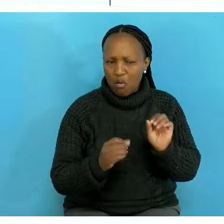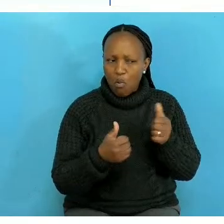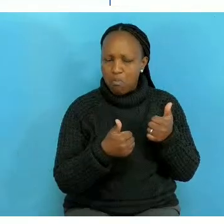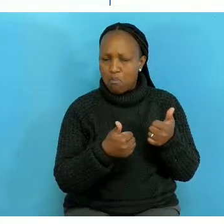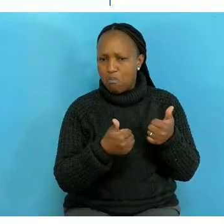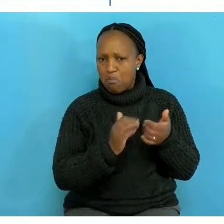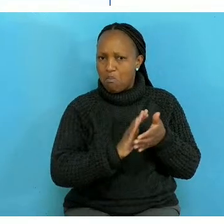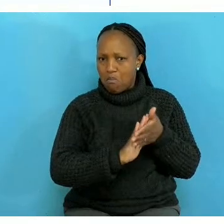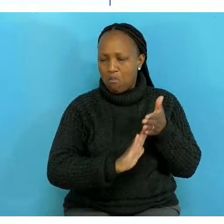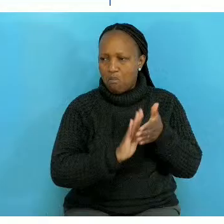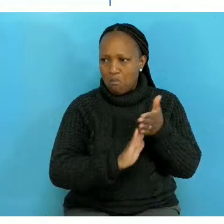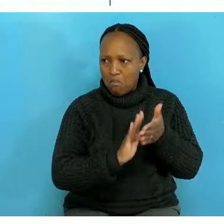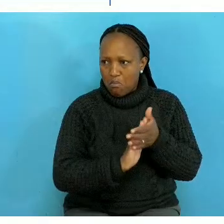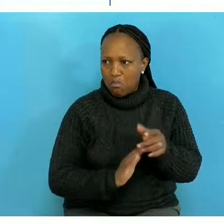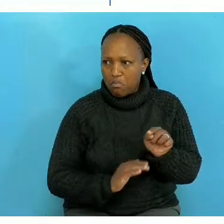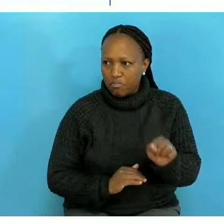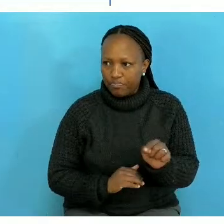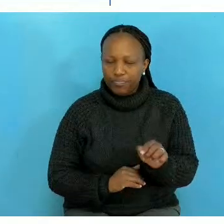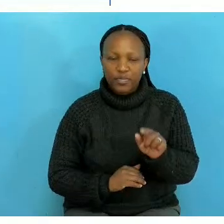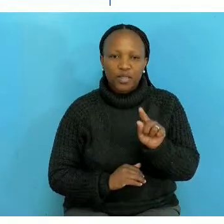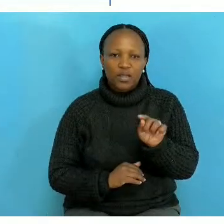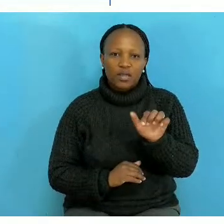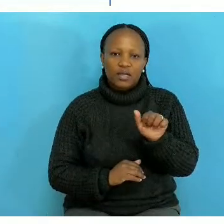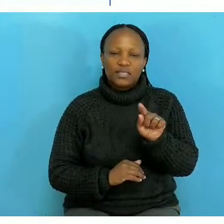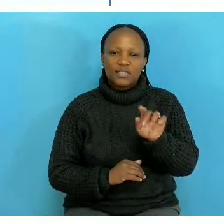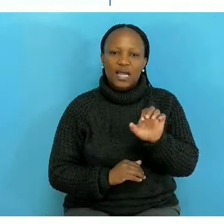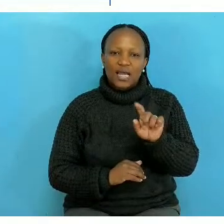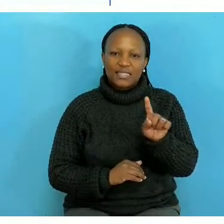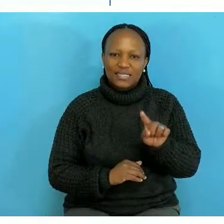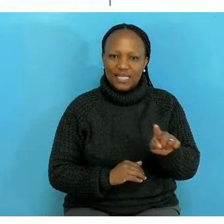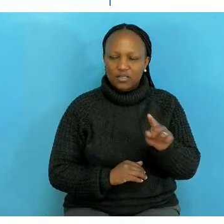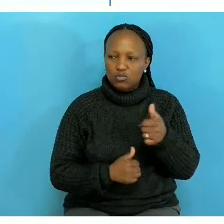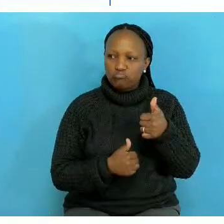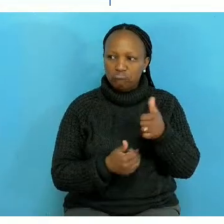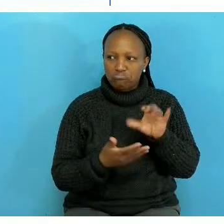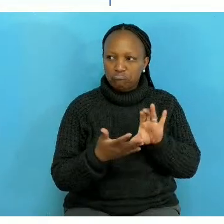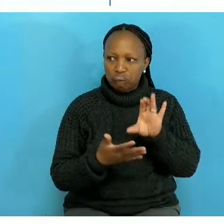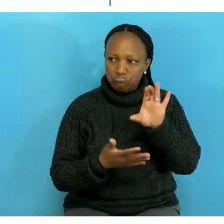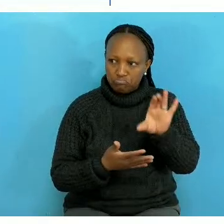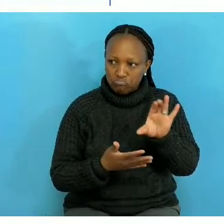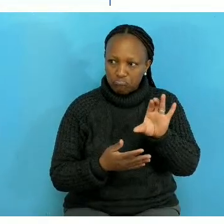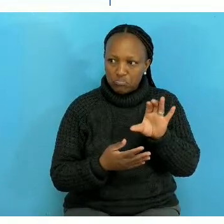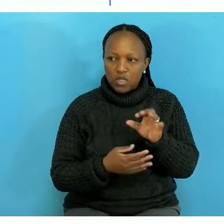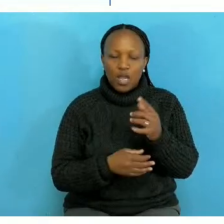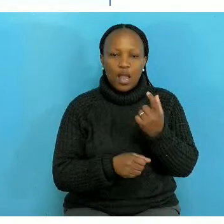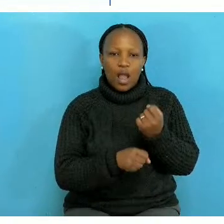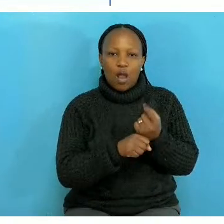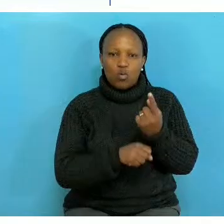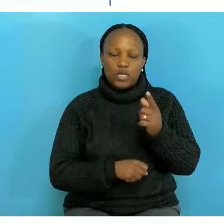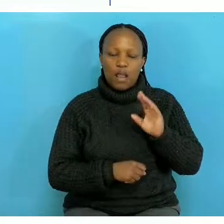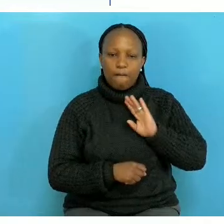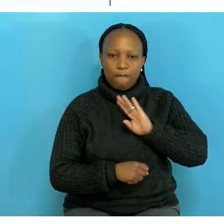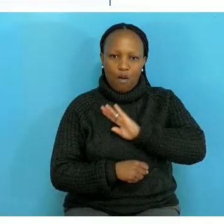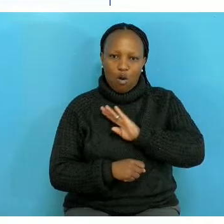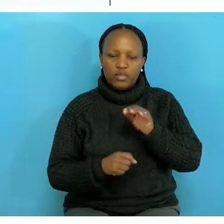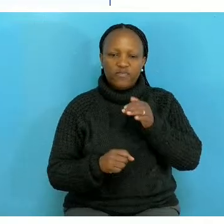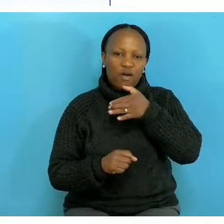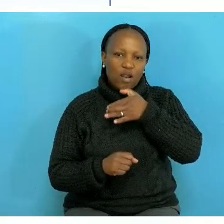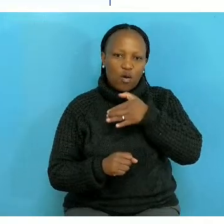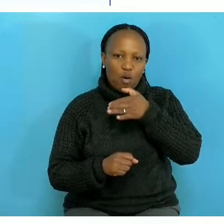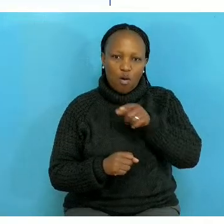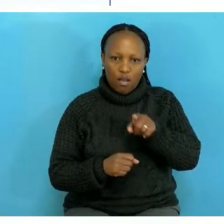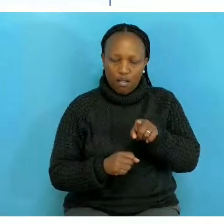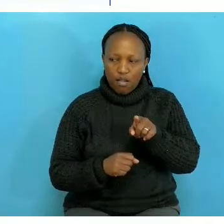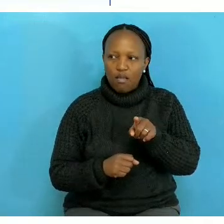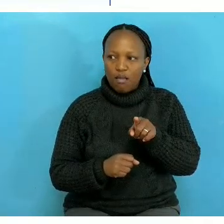allocated 10%, and Gauteng Liquor Board is allocated 6%, and the total